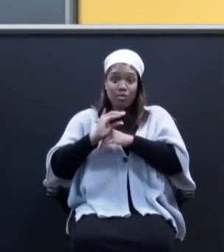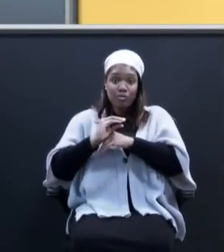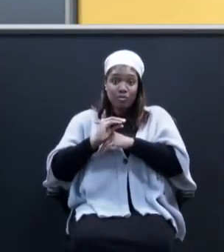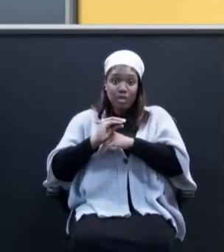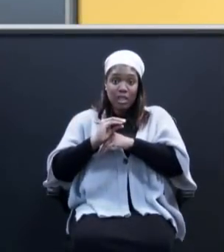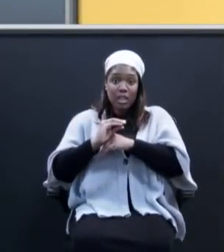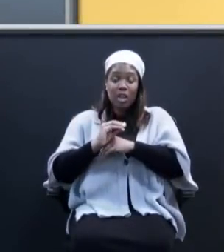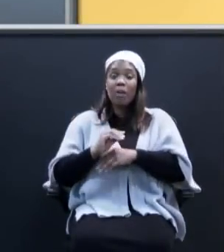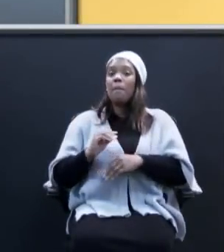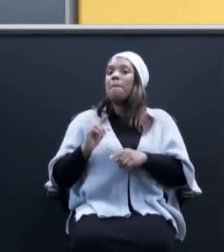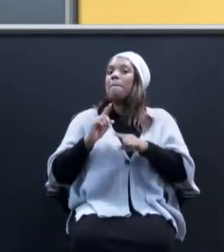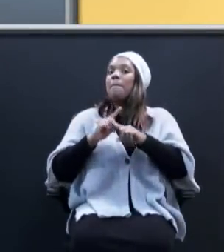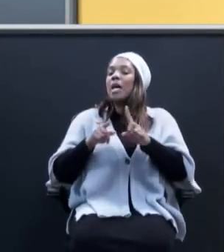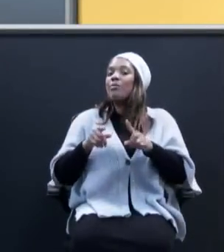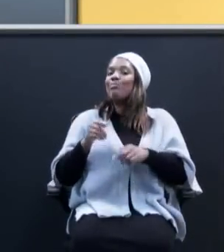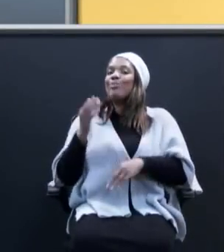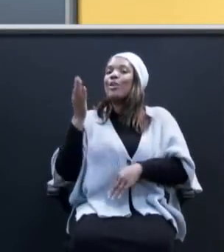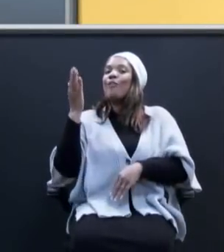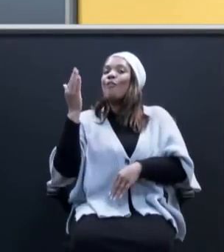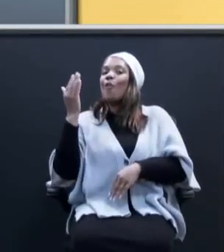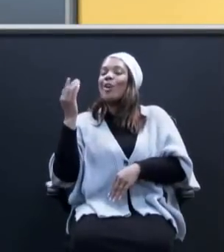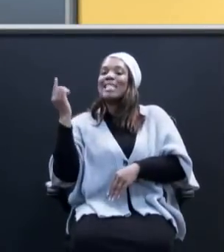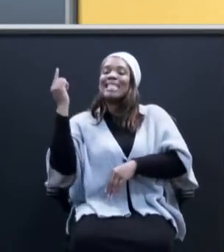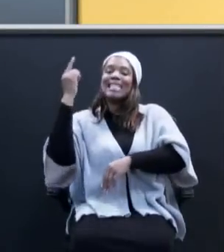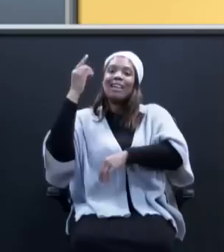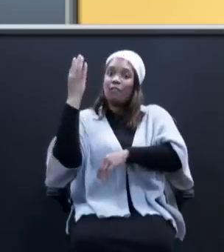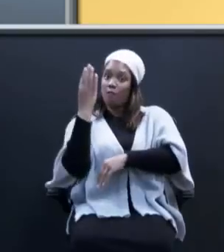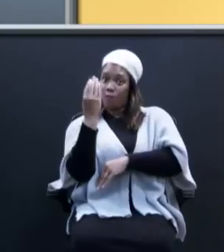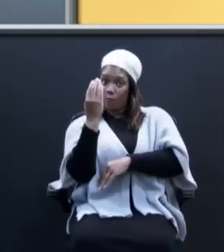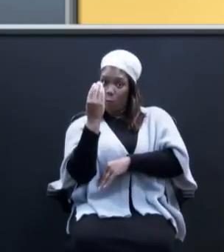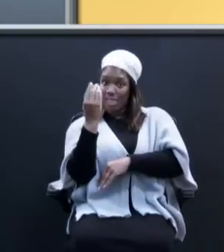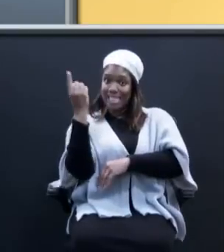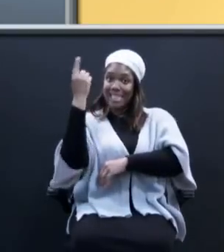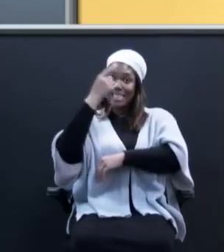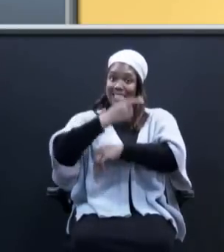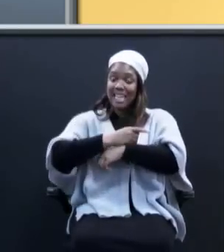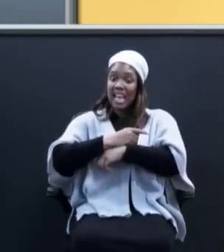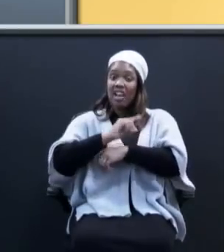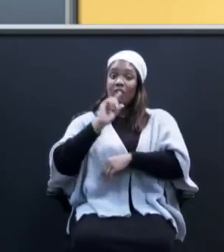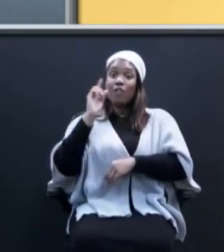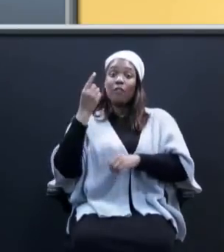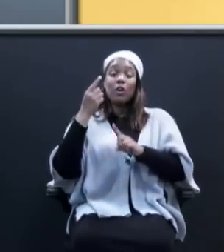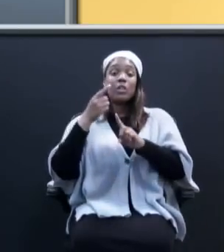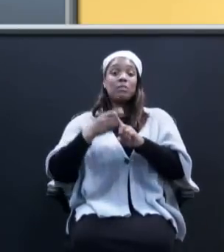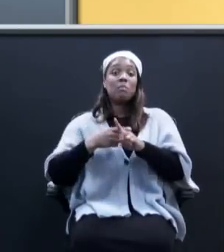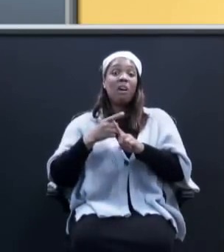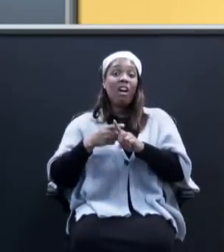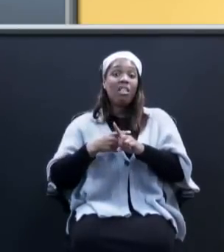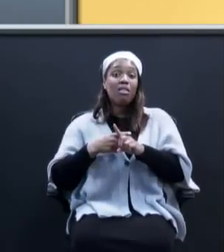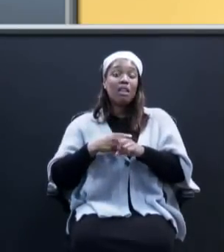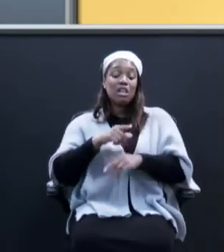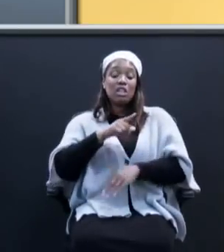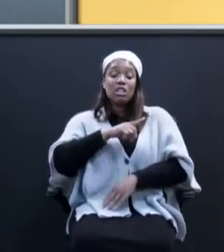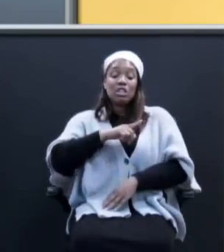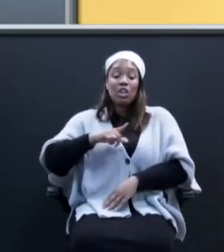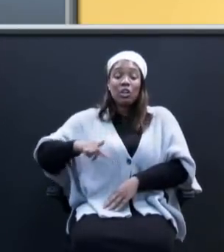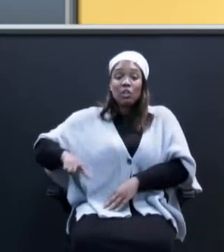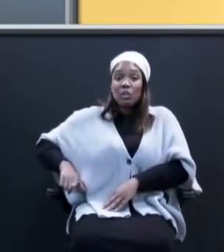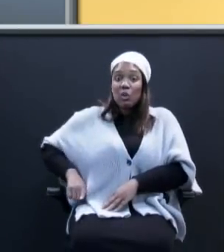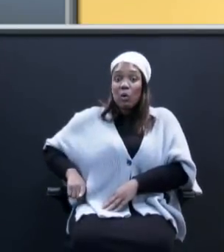of the month shall be the Lord's Passover, sister and brother. On